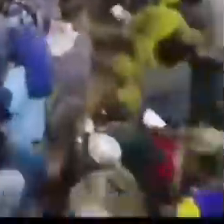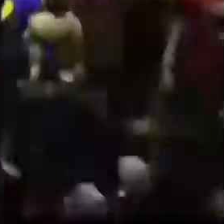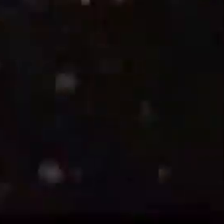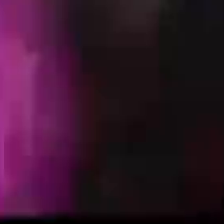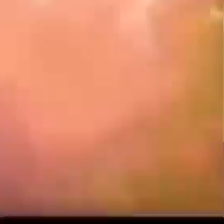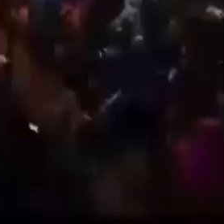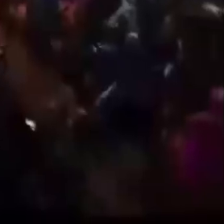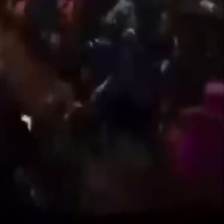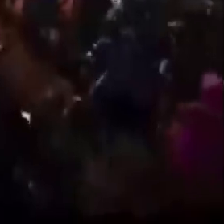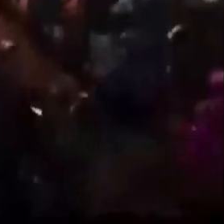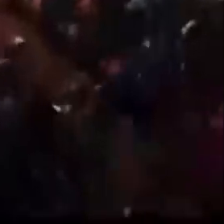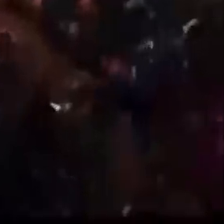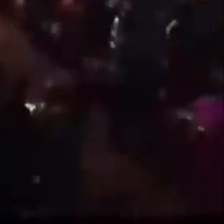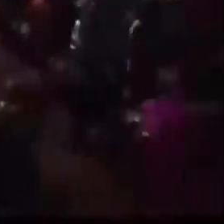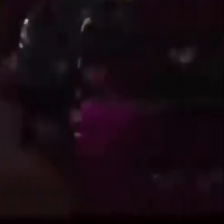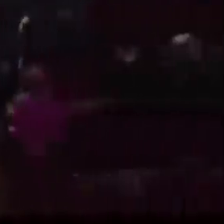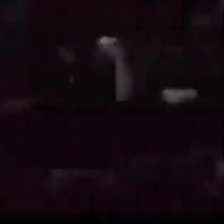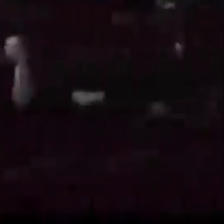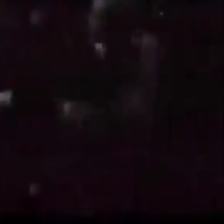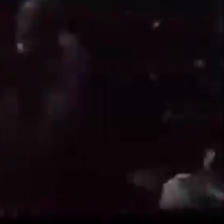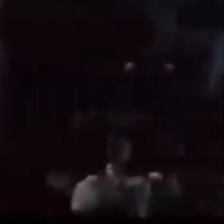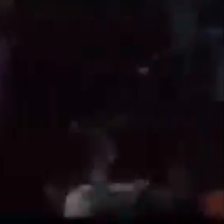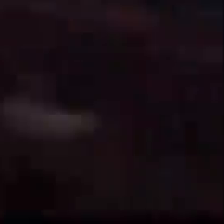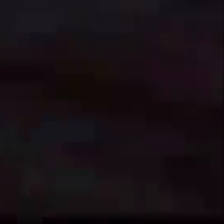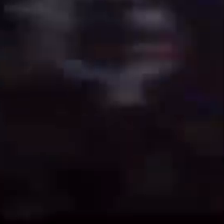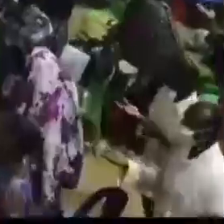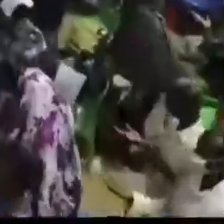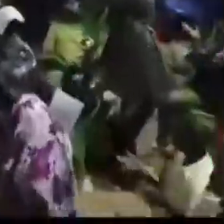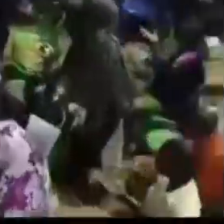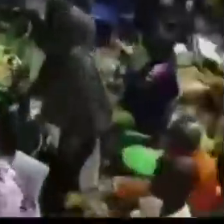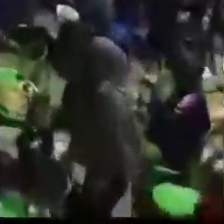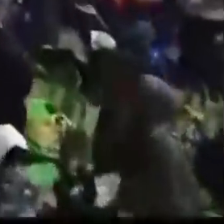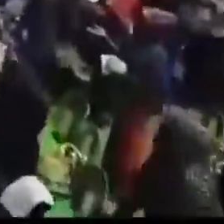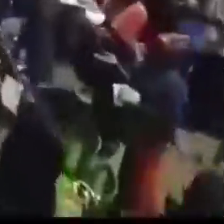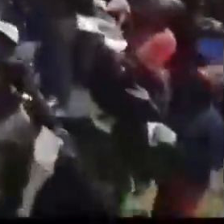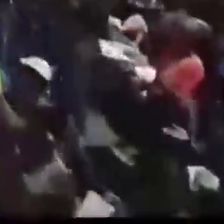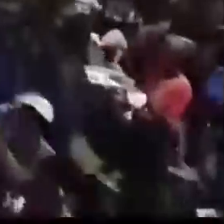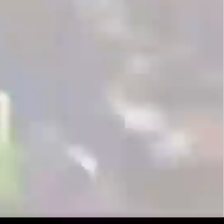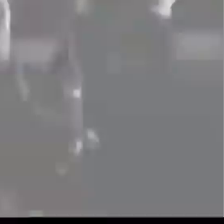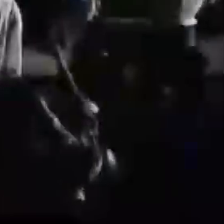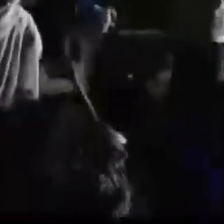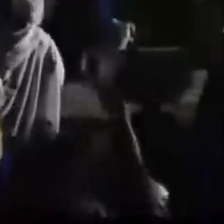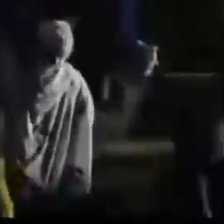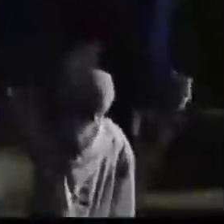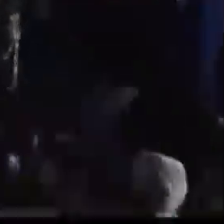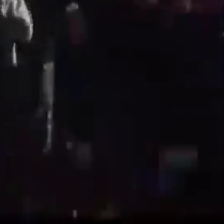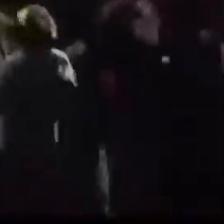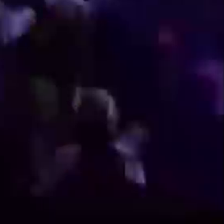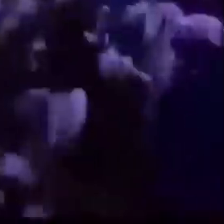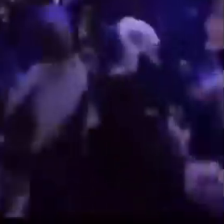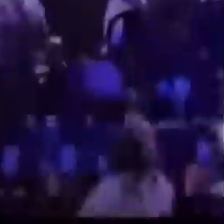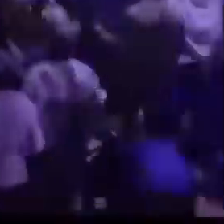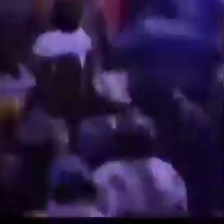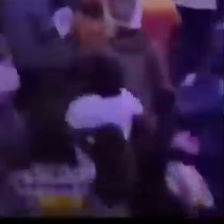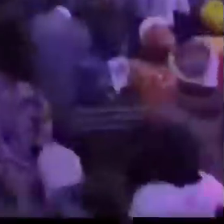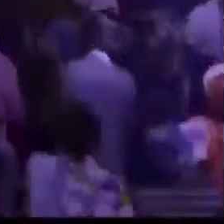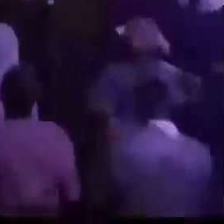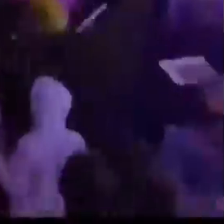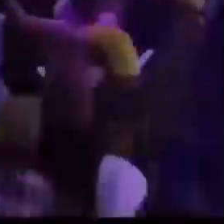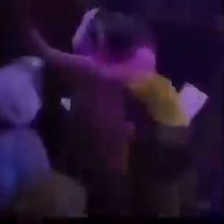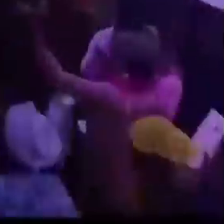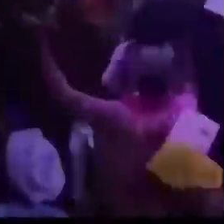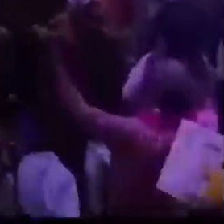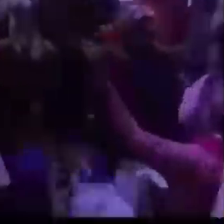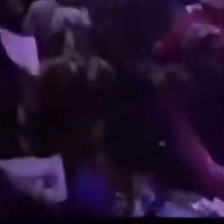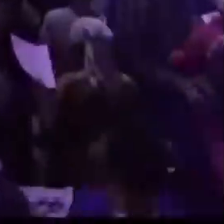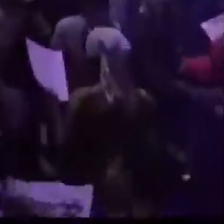Gbogbo eniyan o ti ya. Ẹtuya ya jade ma bo ni bi soje alagbara lọjọ mẹta to waye. Ninu osu ta waye gangan lu fun wa pe July